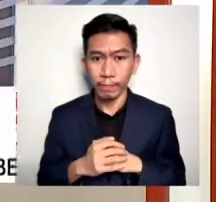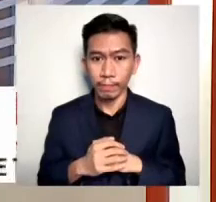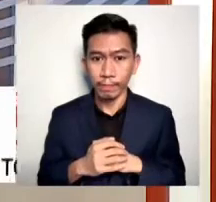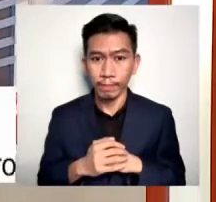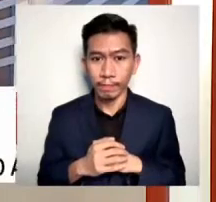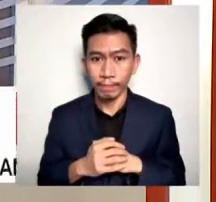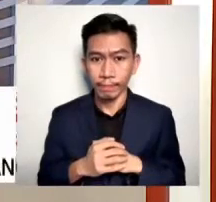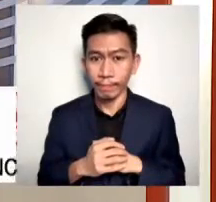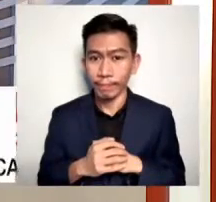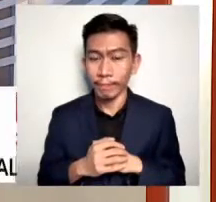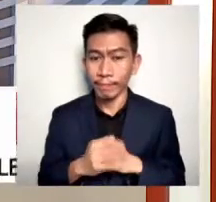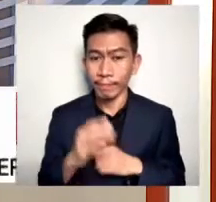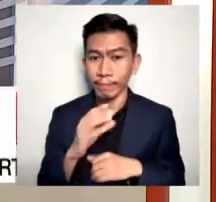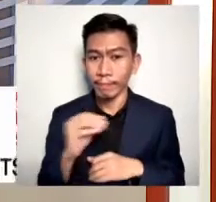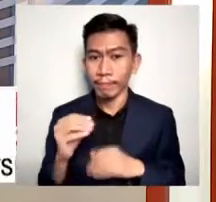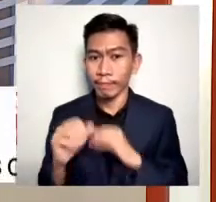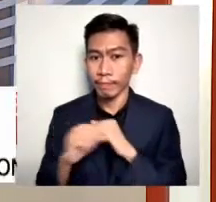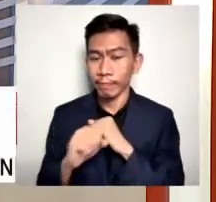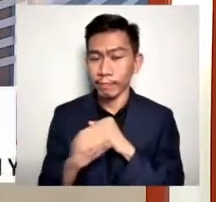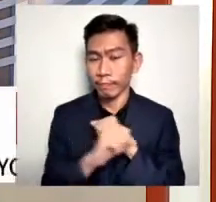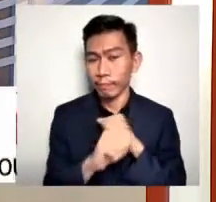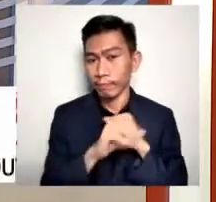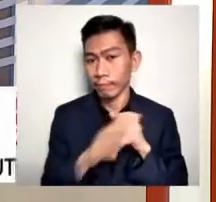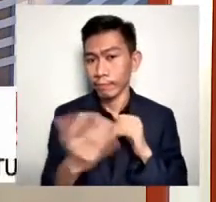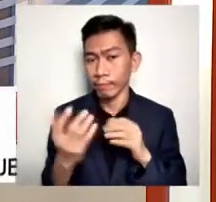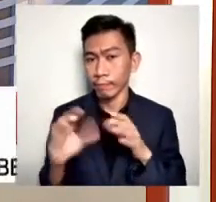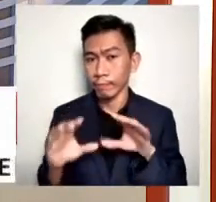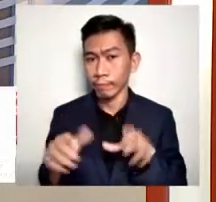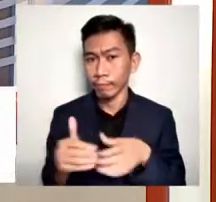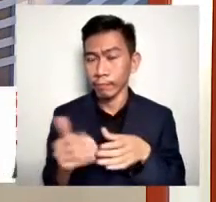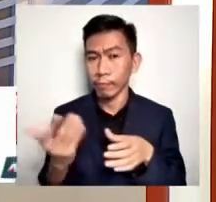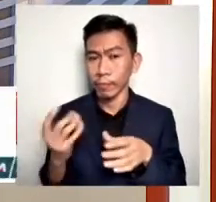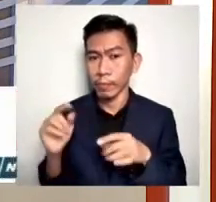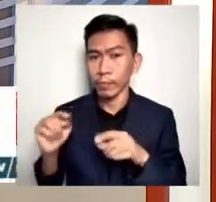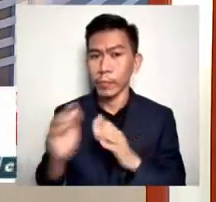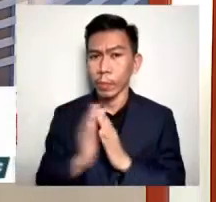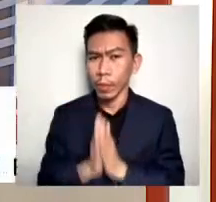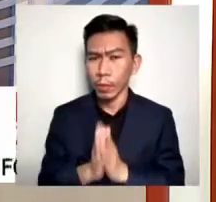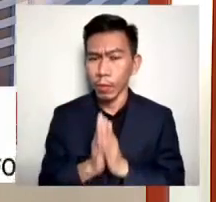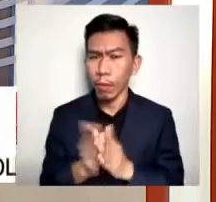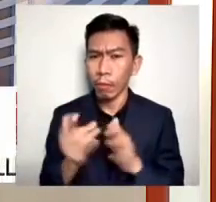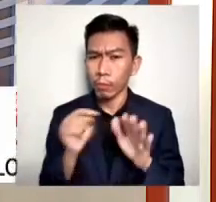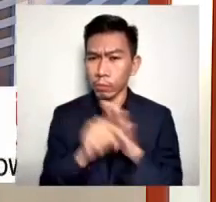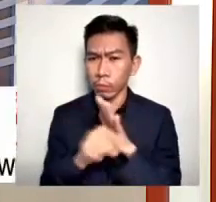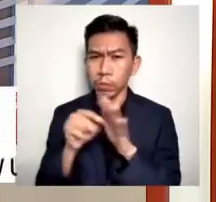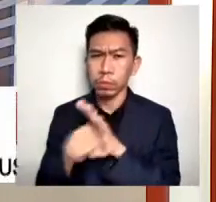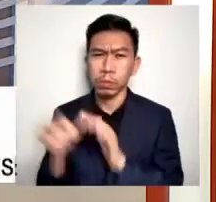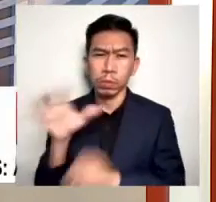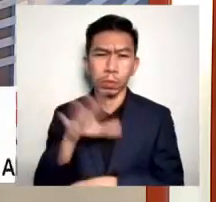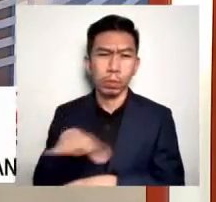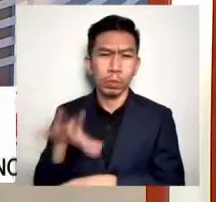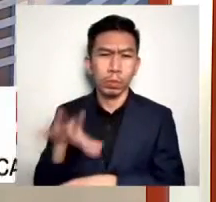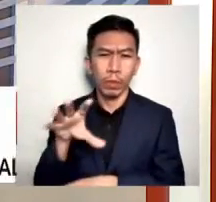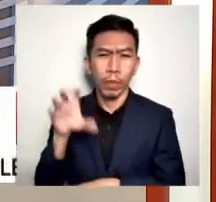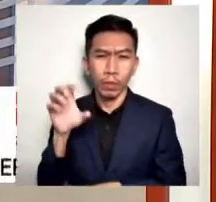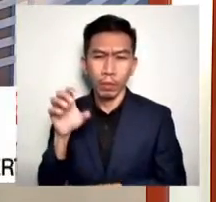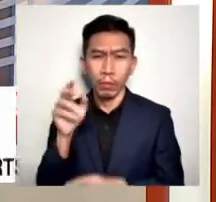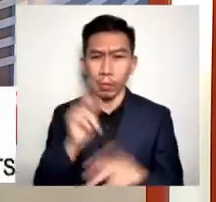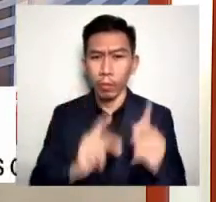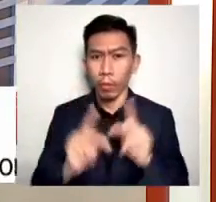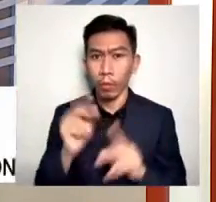An advocacy group says security forces in Myanmar have killed over 500 people in nearly 2 months of trying to